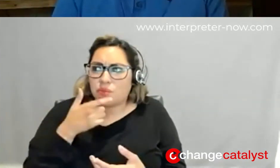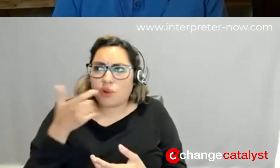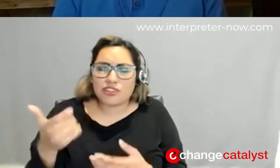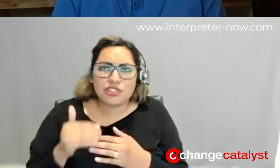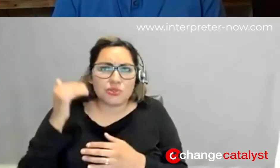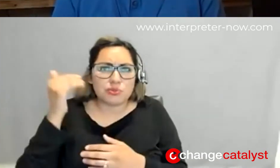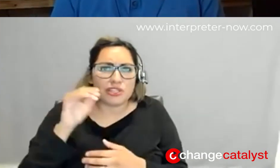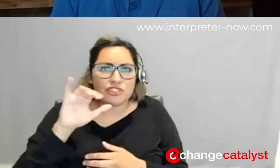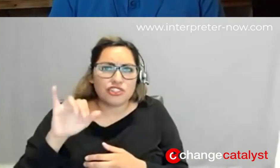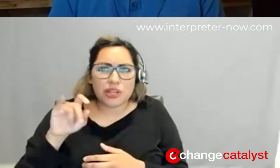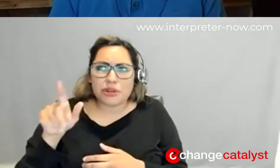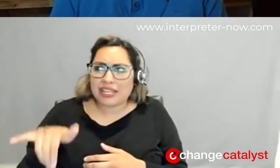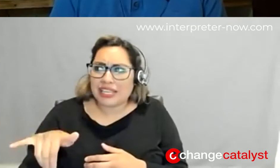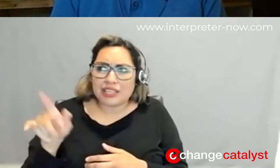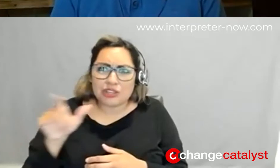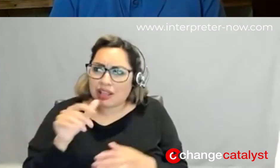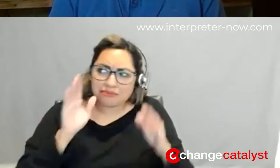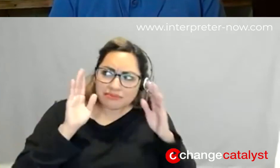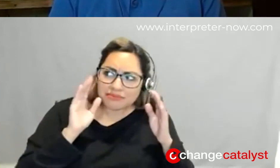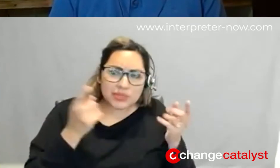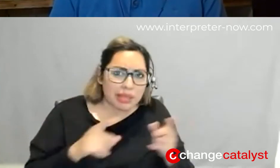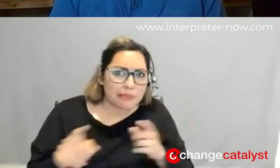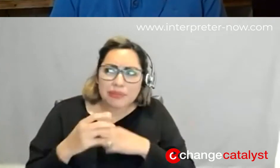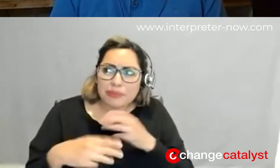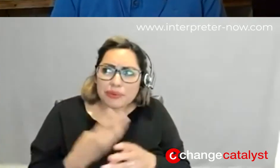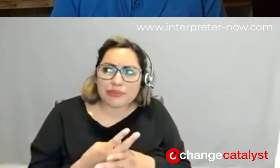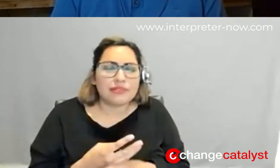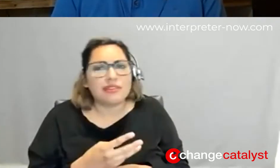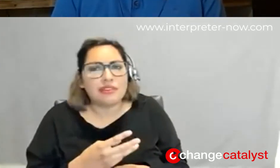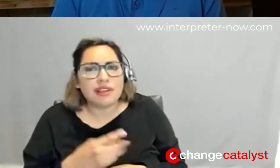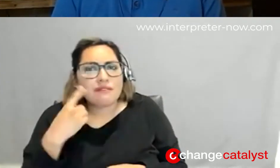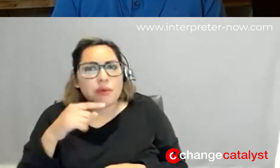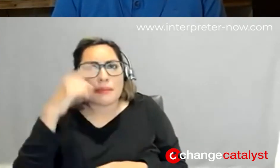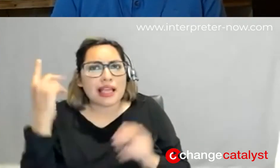Jeopardy episodes rather than seeing what's going on in the world. For a lot of Black people, it's like,